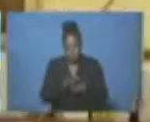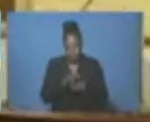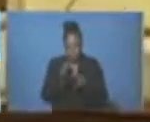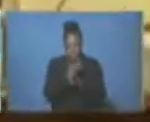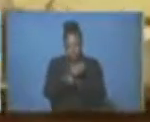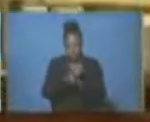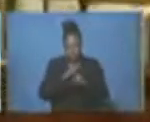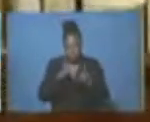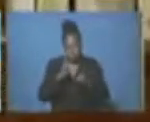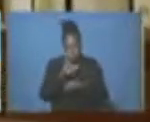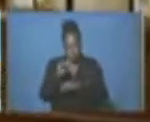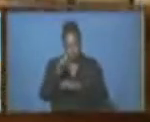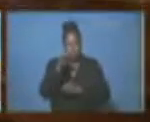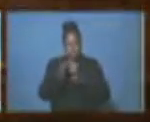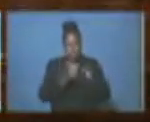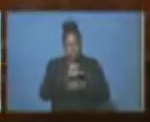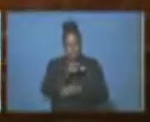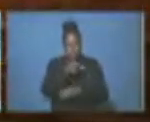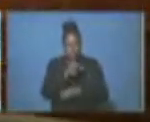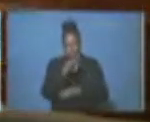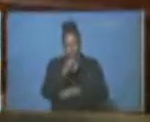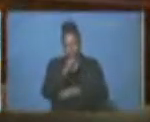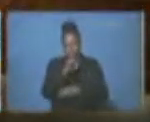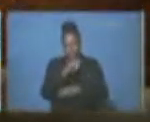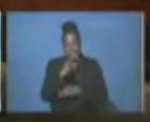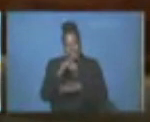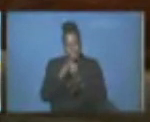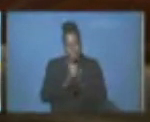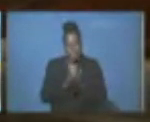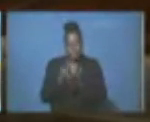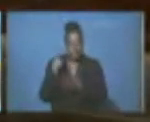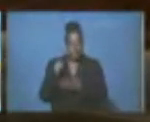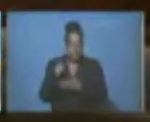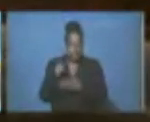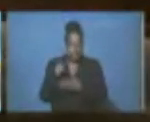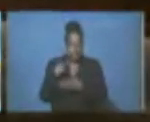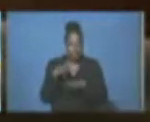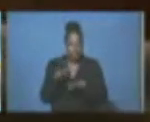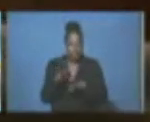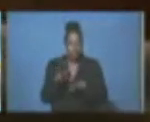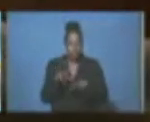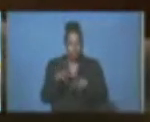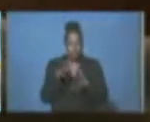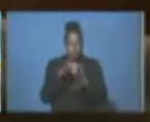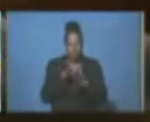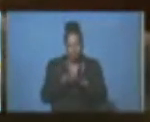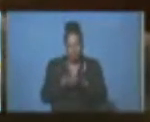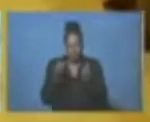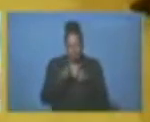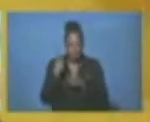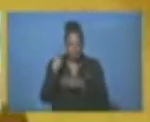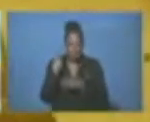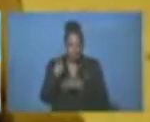case by Justice Denise Lewis Johnson, who ruled that while rape is a most heinous act of cruelty, there isn't a rape in marriage under current